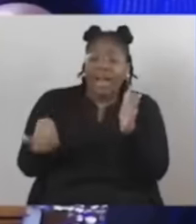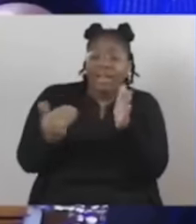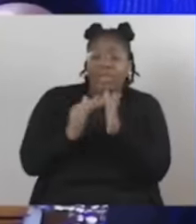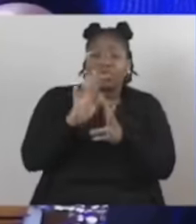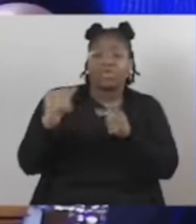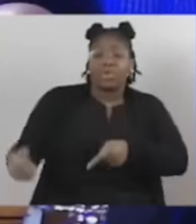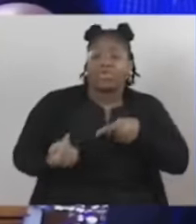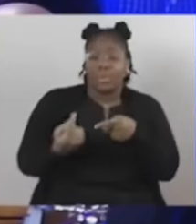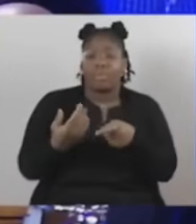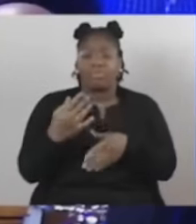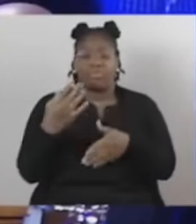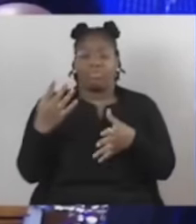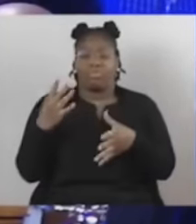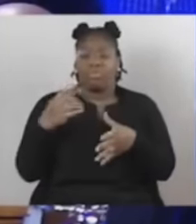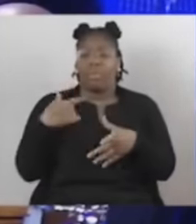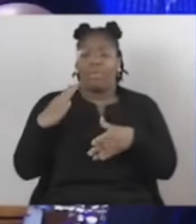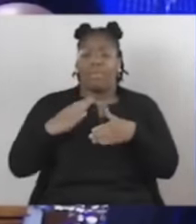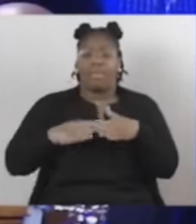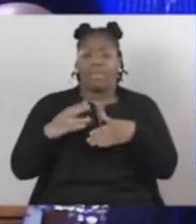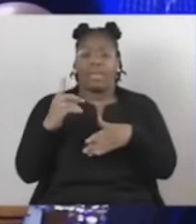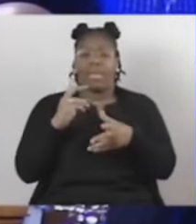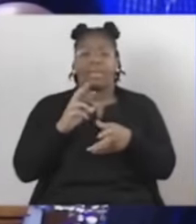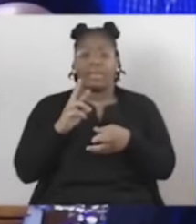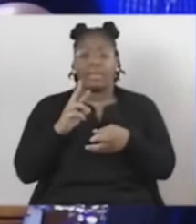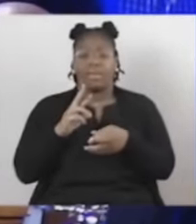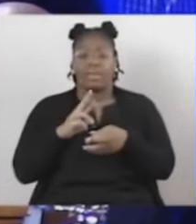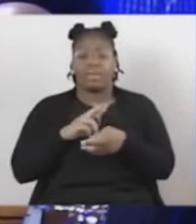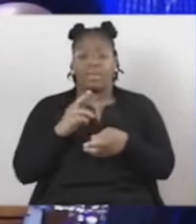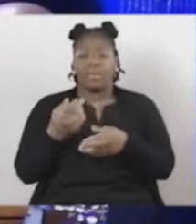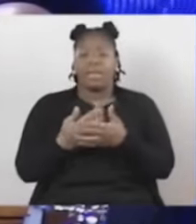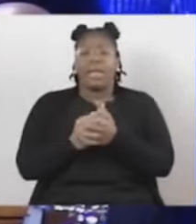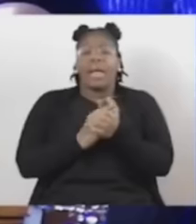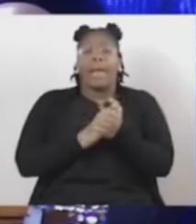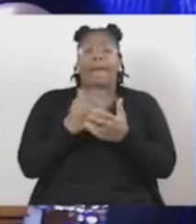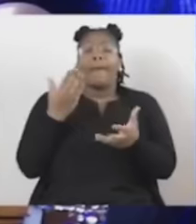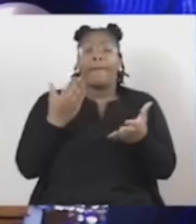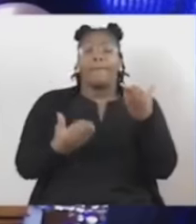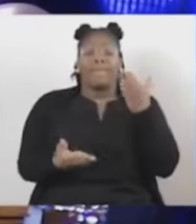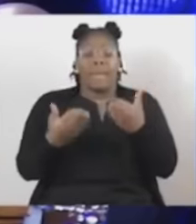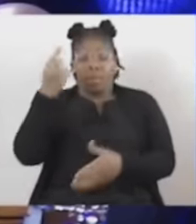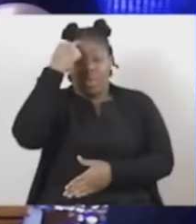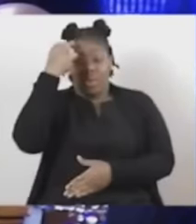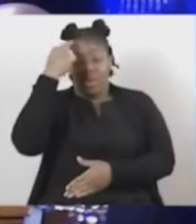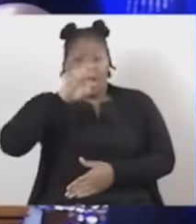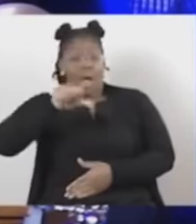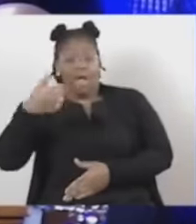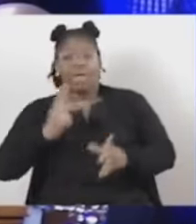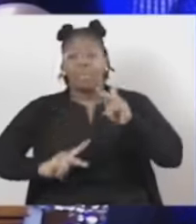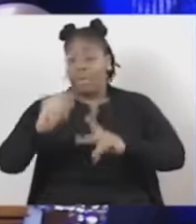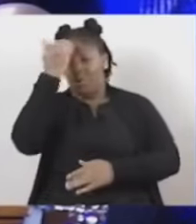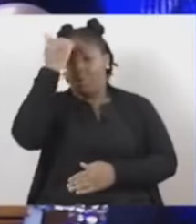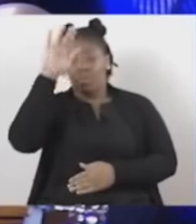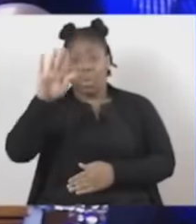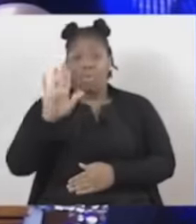like you're the only one who knows it, and nobody else can ever peek it, nobody has a perception that it exists in your life, and it's a strong